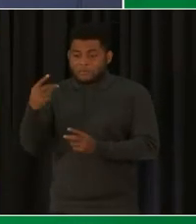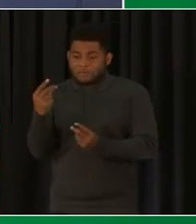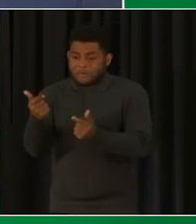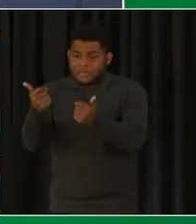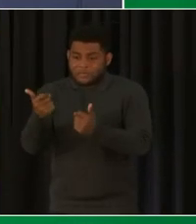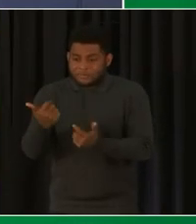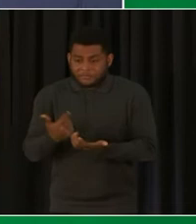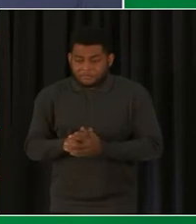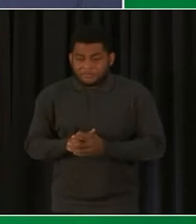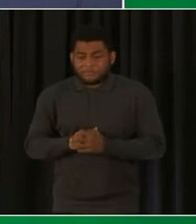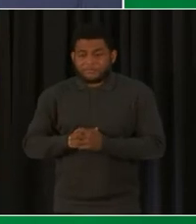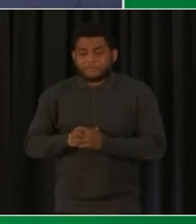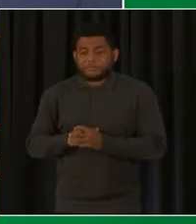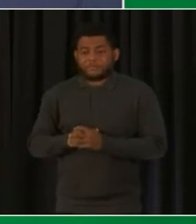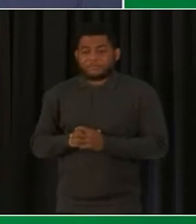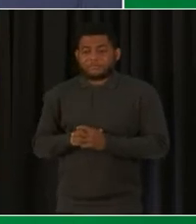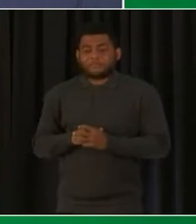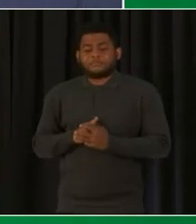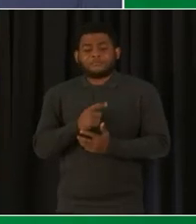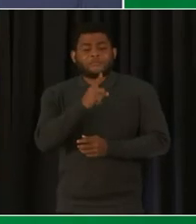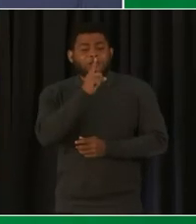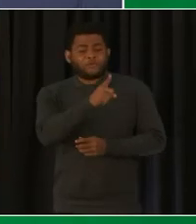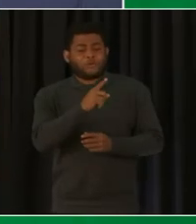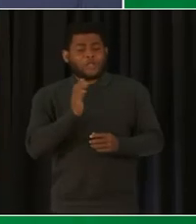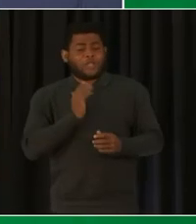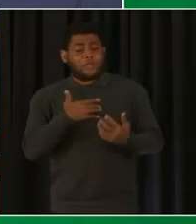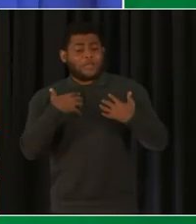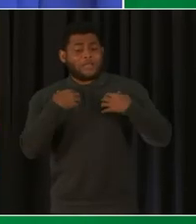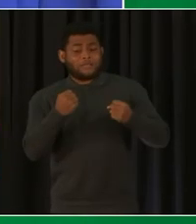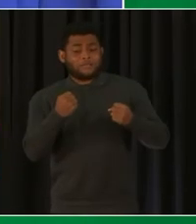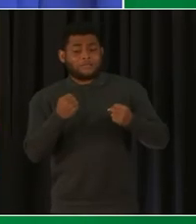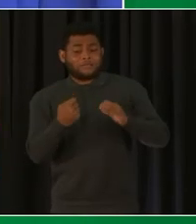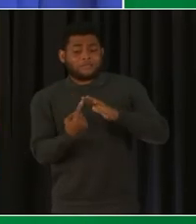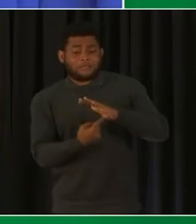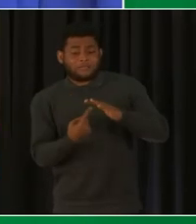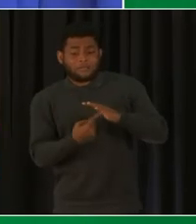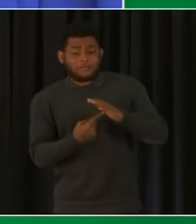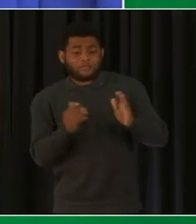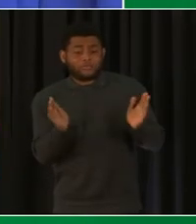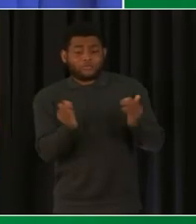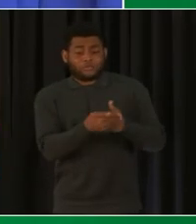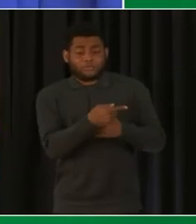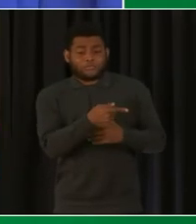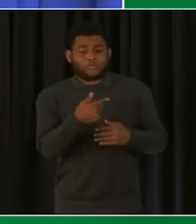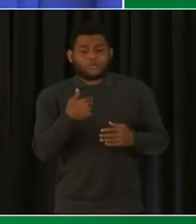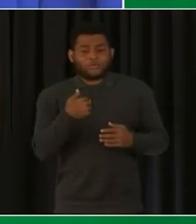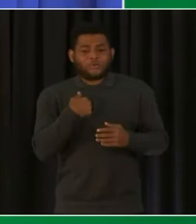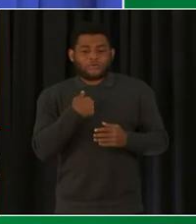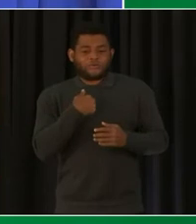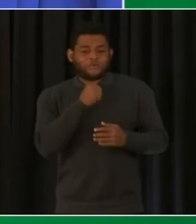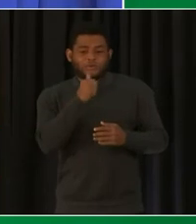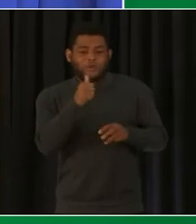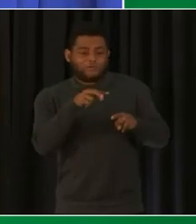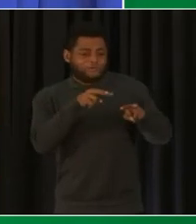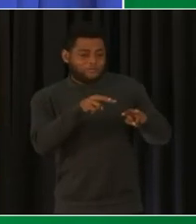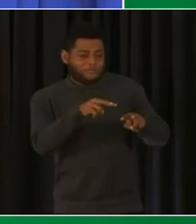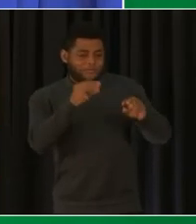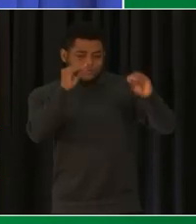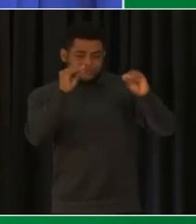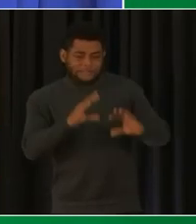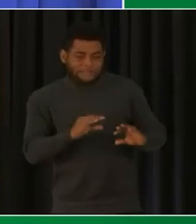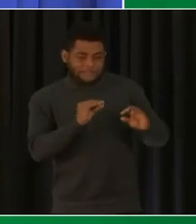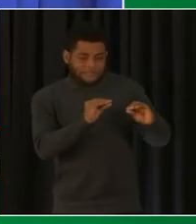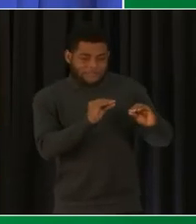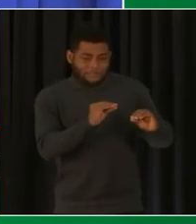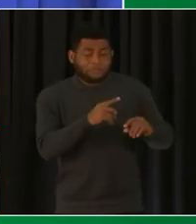Sure. So our health isolation rooms are manned by health professionals, not teachers. But, you